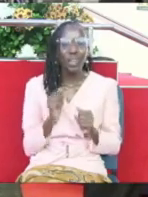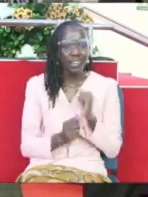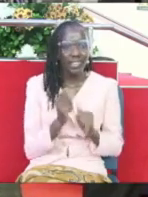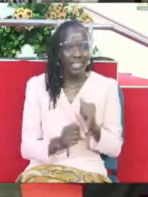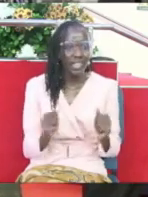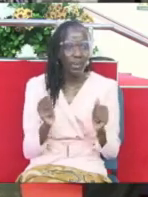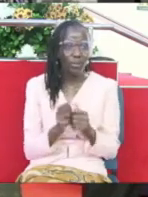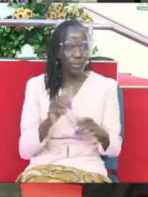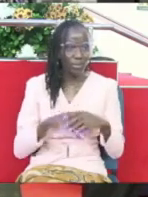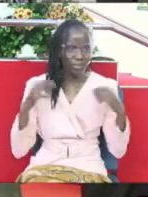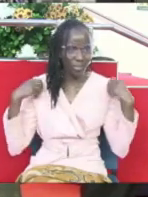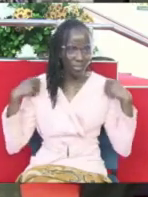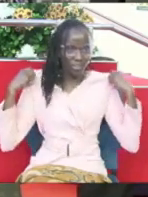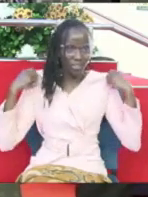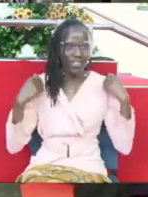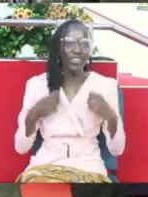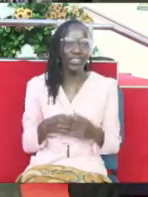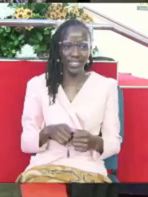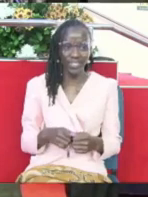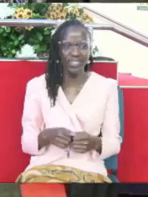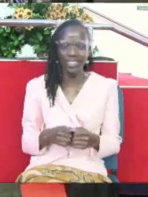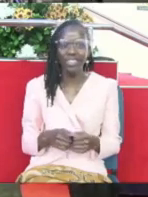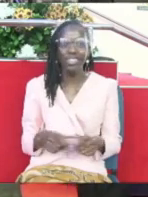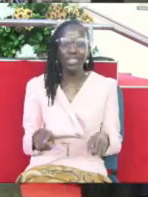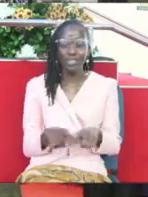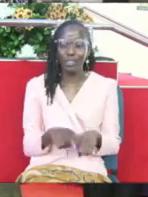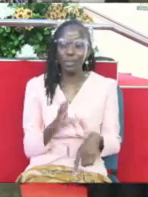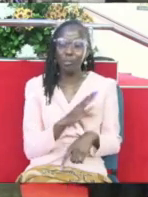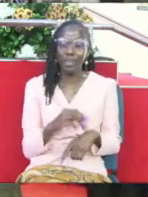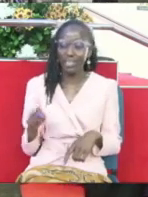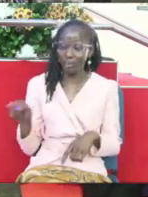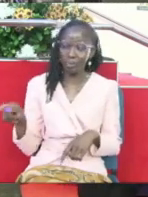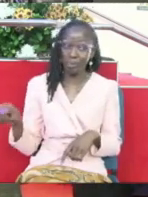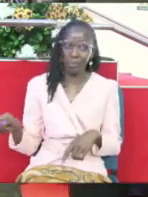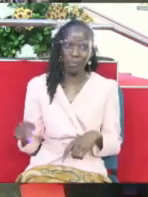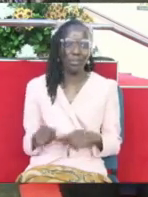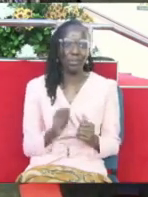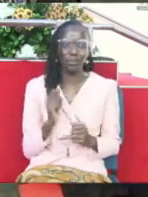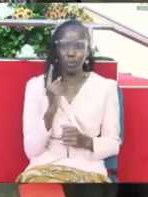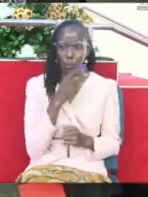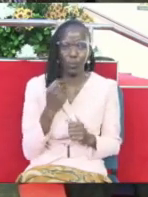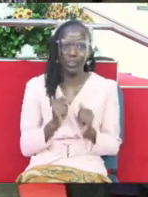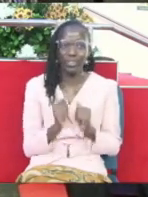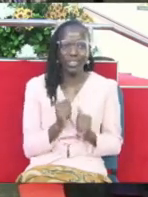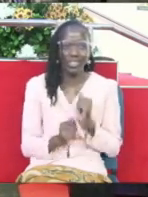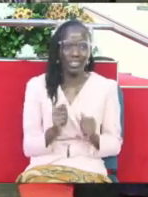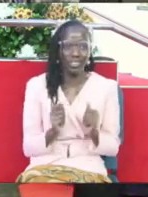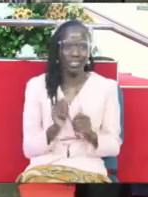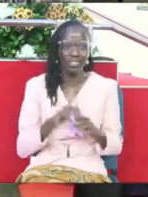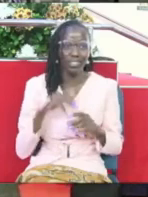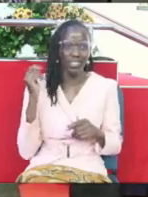very many. Hivyo basi mali natoka watu wao ni wengi. I had an uncle, he was married. Nina mjomba ambaye alikuwa ameoa. And so one